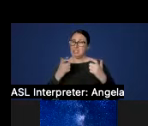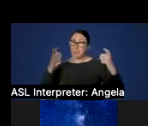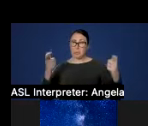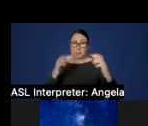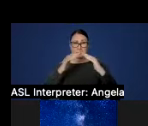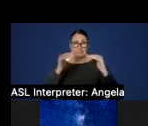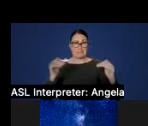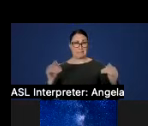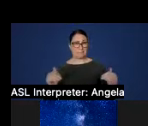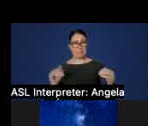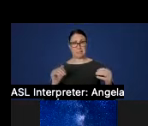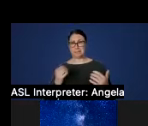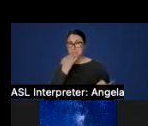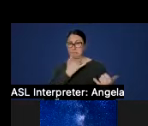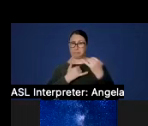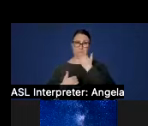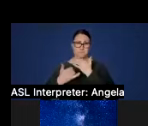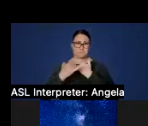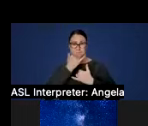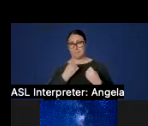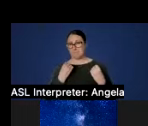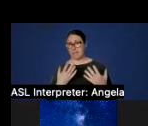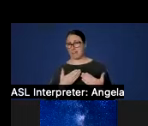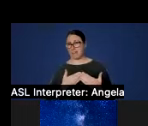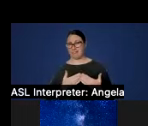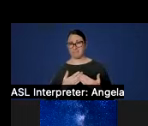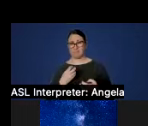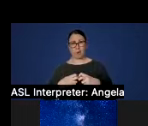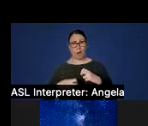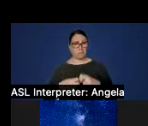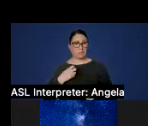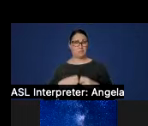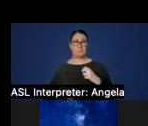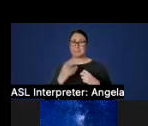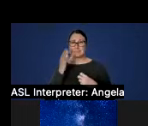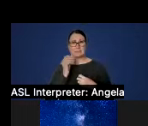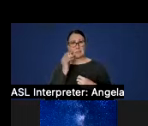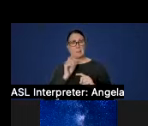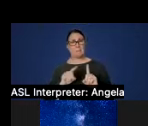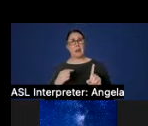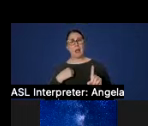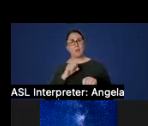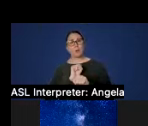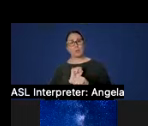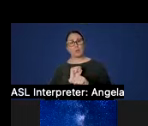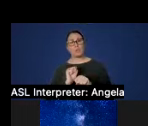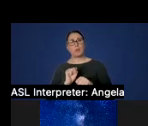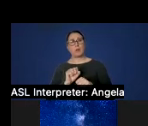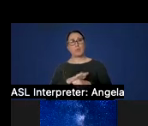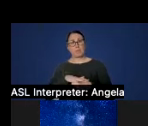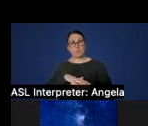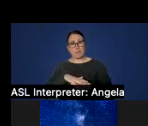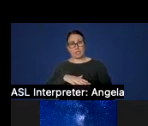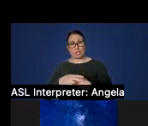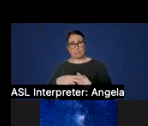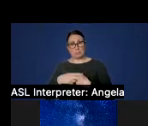flaws. But I worked on our reservation, and I